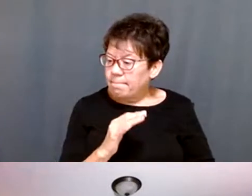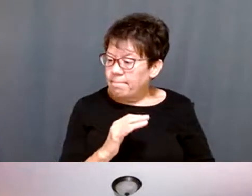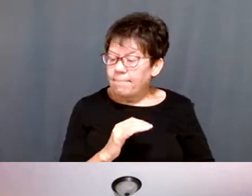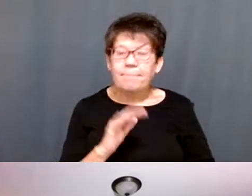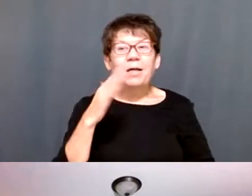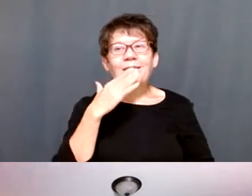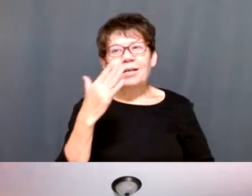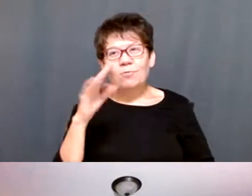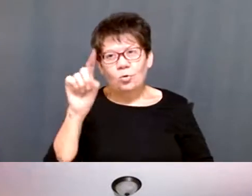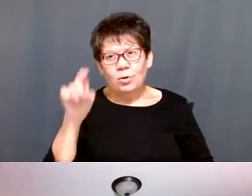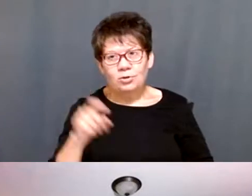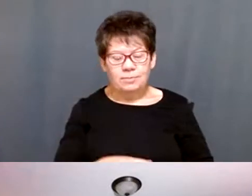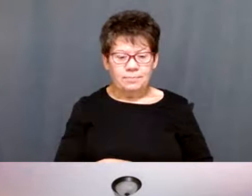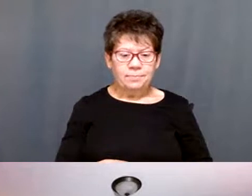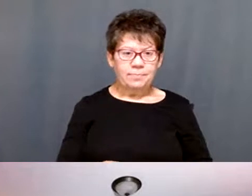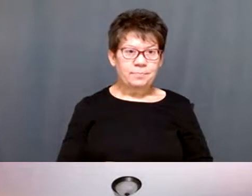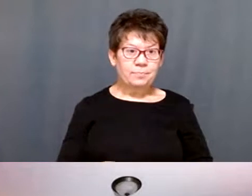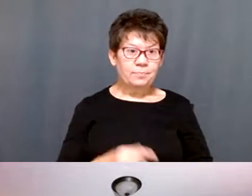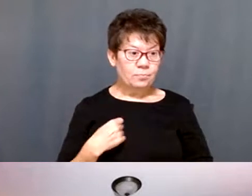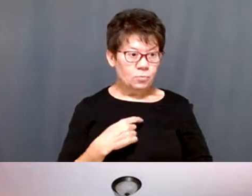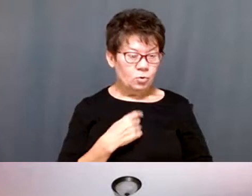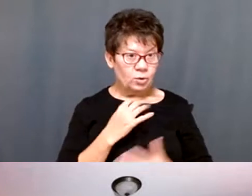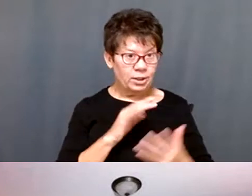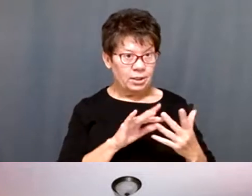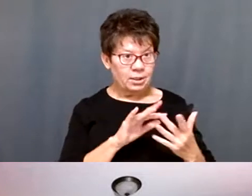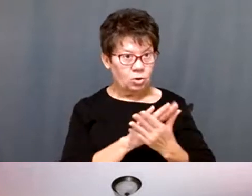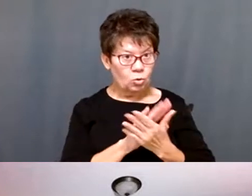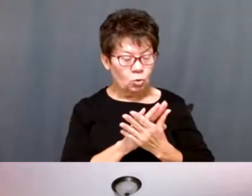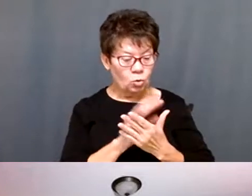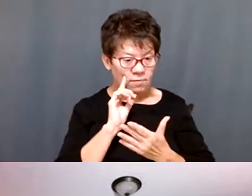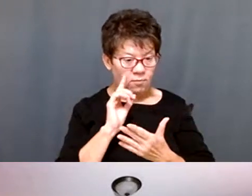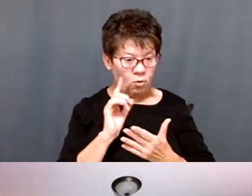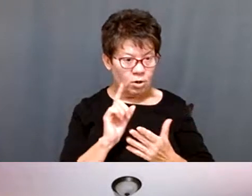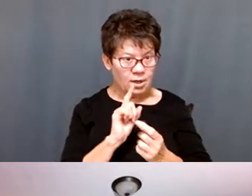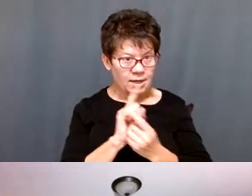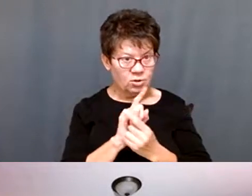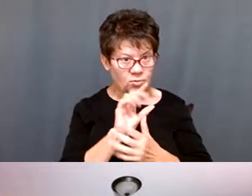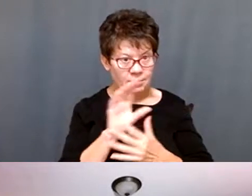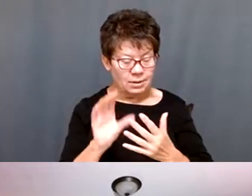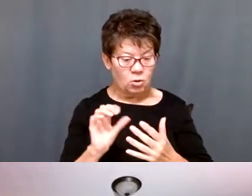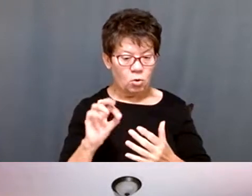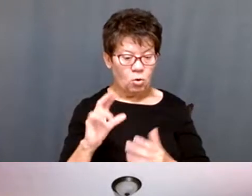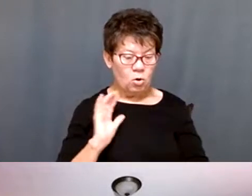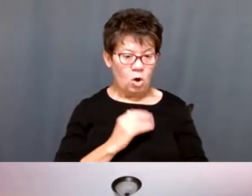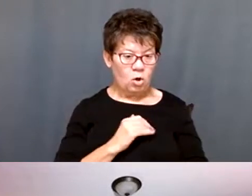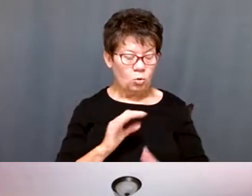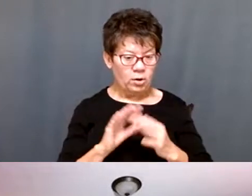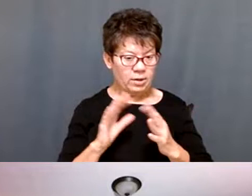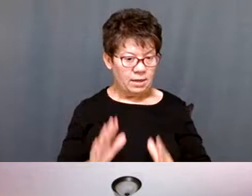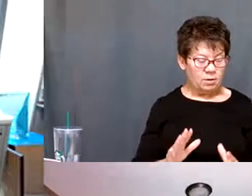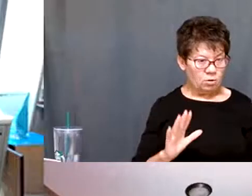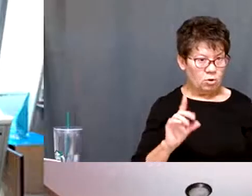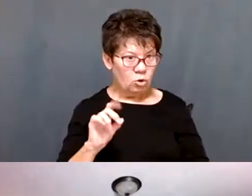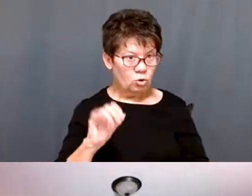thank you for your question. Do we reach out to the school for eligibility or will our coordinator do